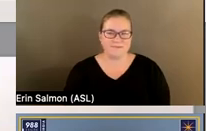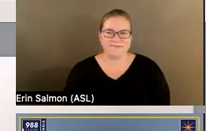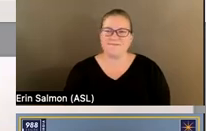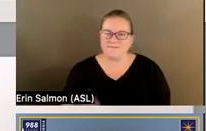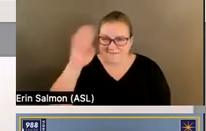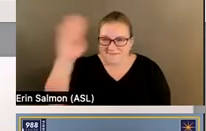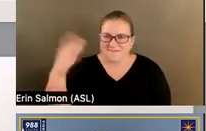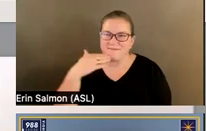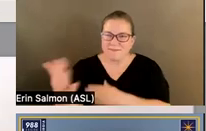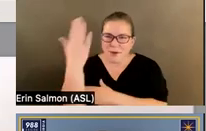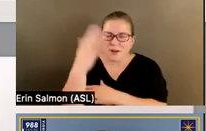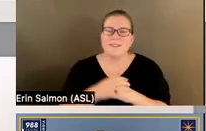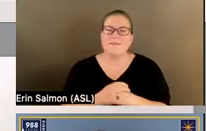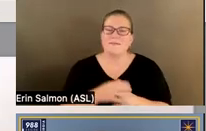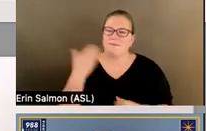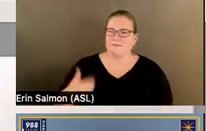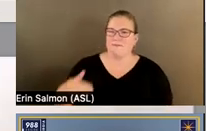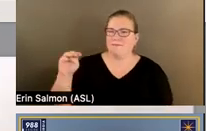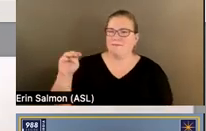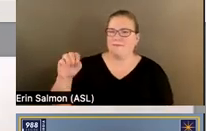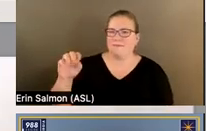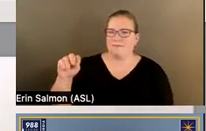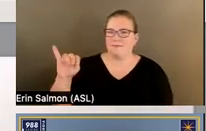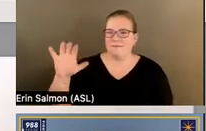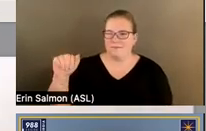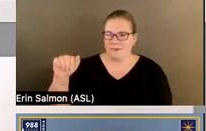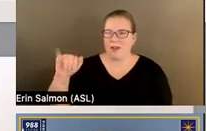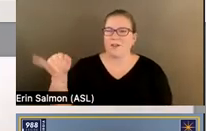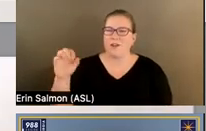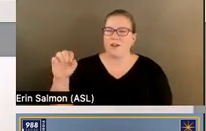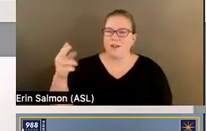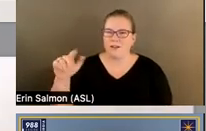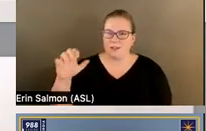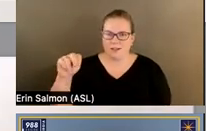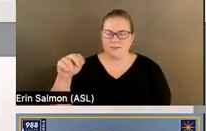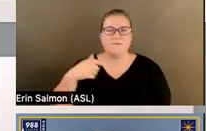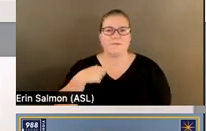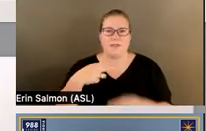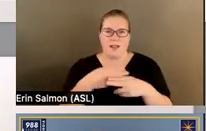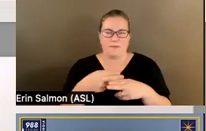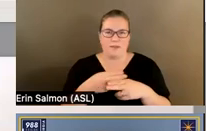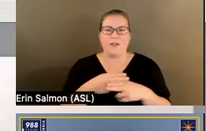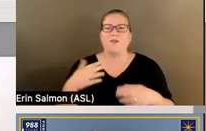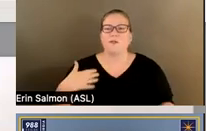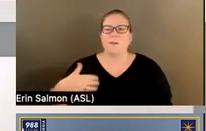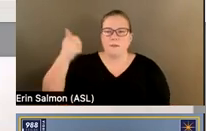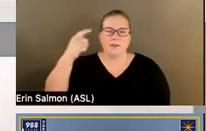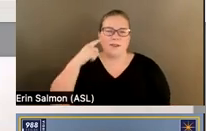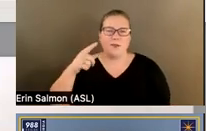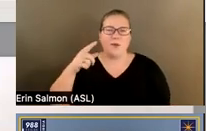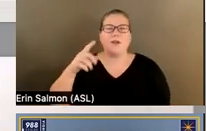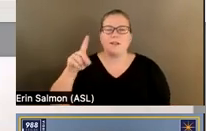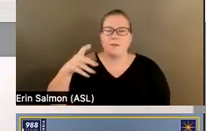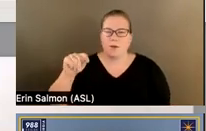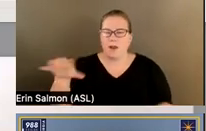Good morning. My name is Monica Johnson. I'm the Interim Commissioner here for the Department of Behavioral Health and Developmental